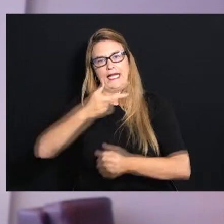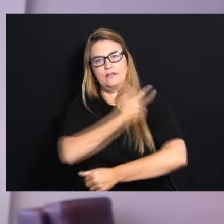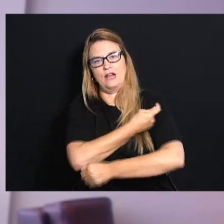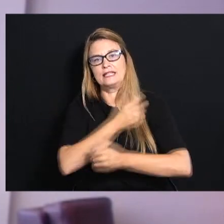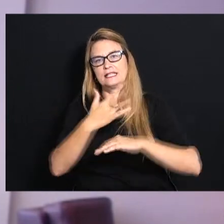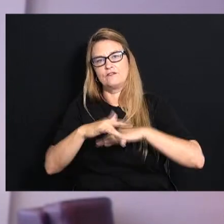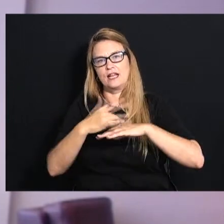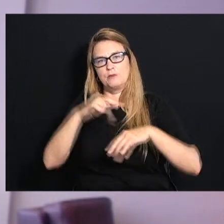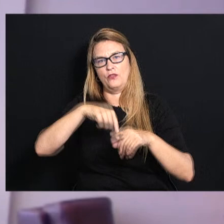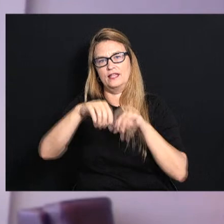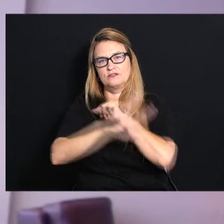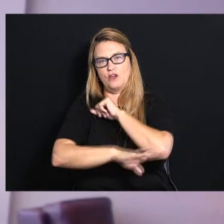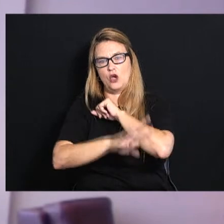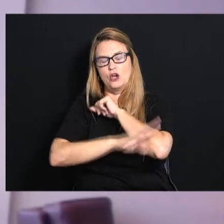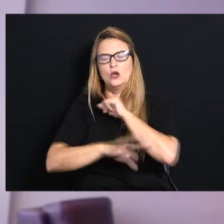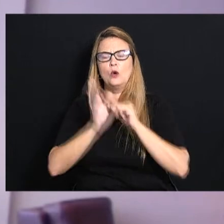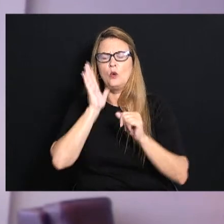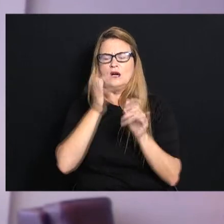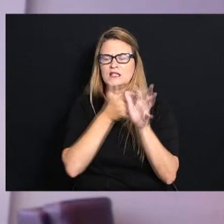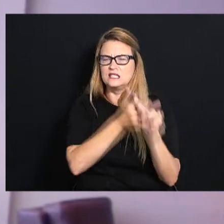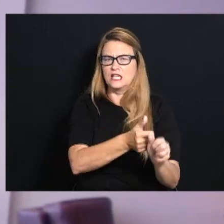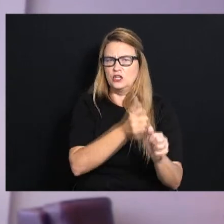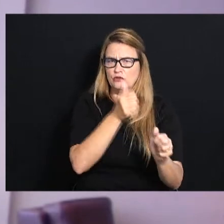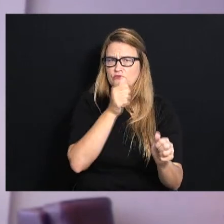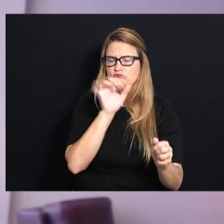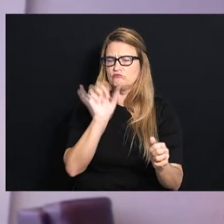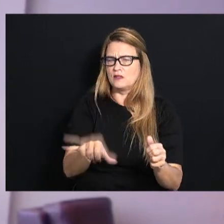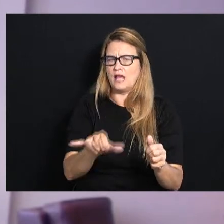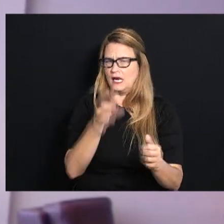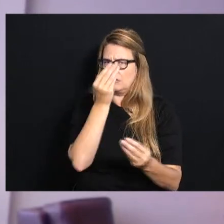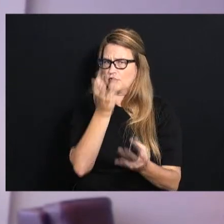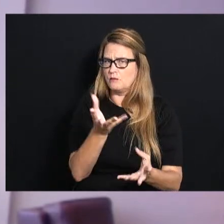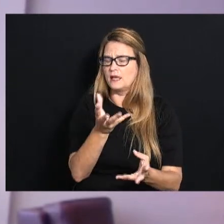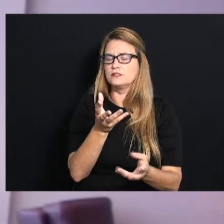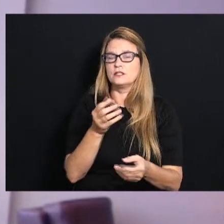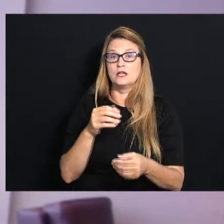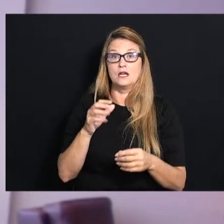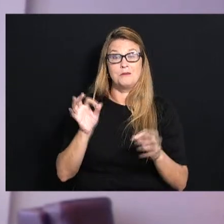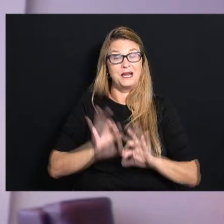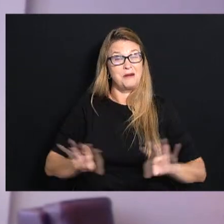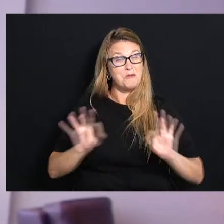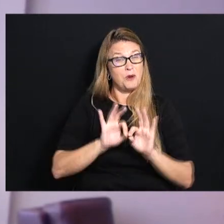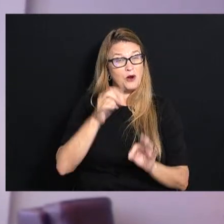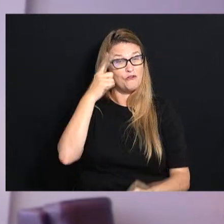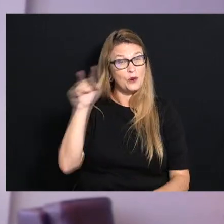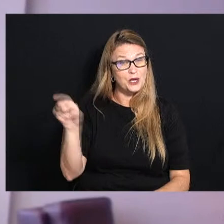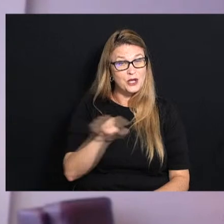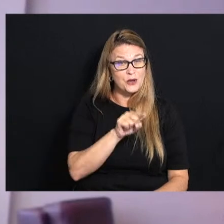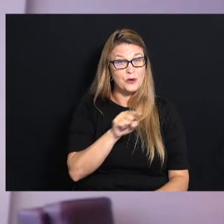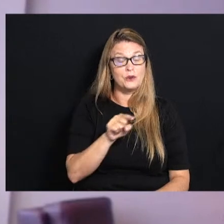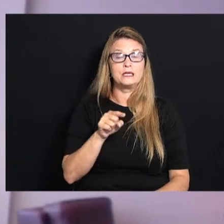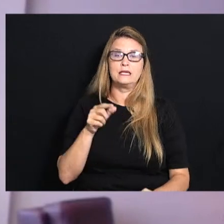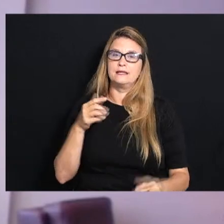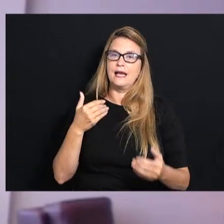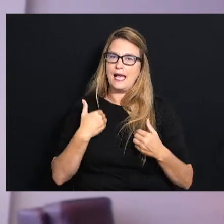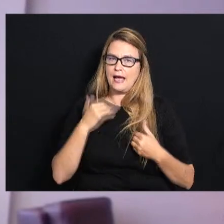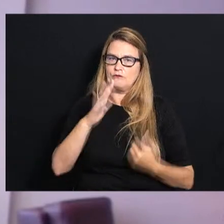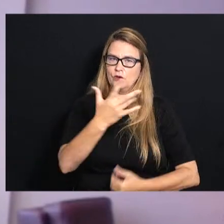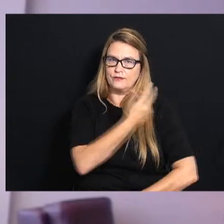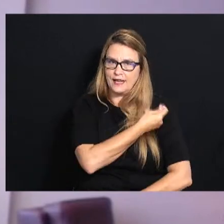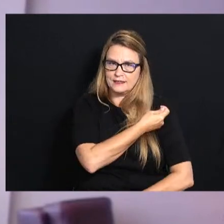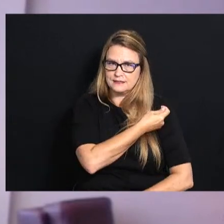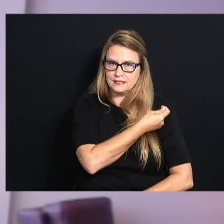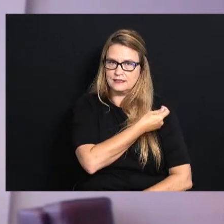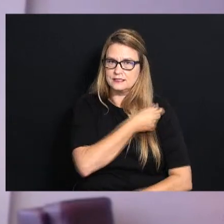we'll continue to follow that, but really important for all West Virginians, as the governor said, to stay up to date with your vaccination, and the